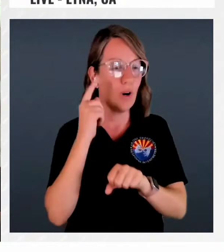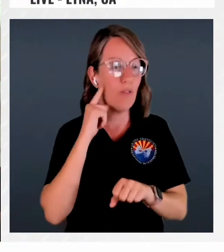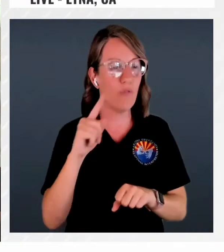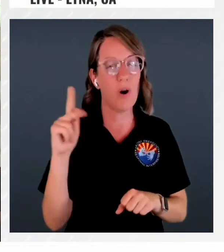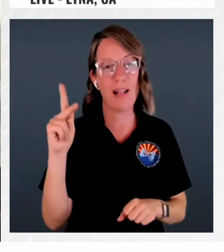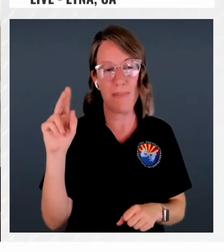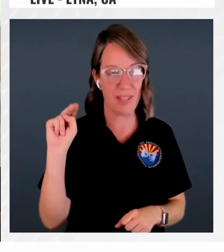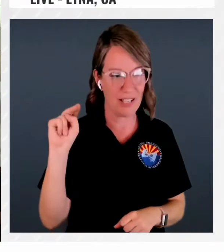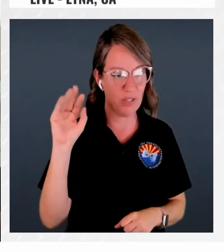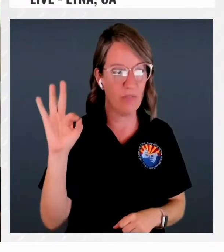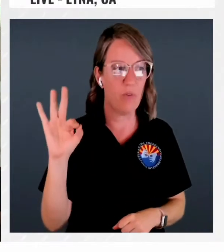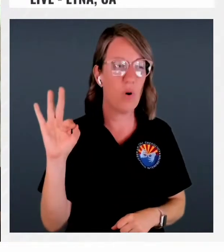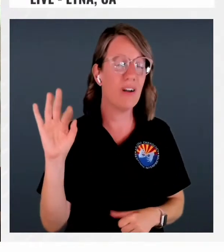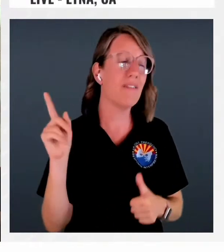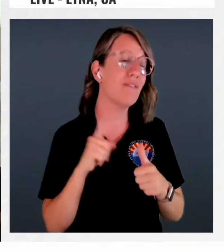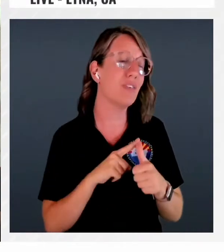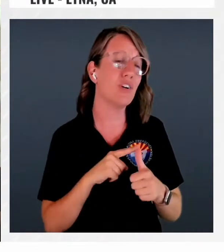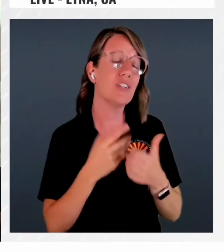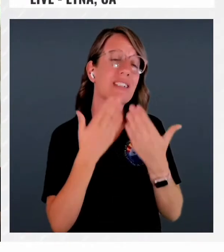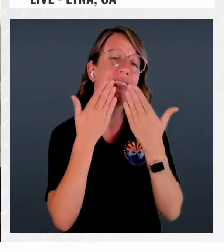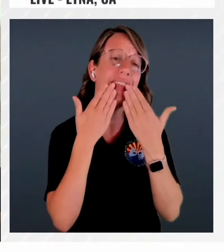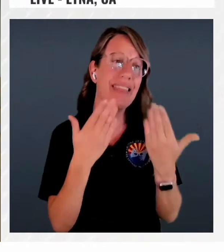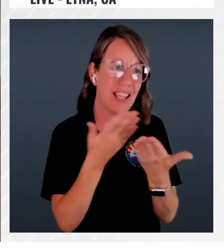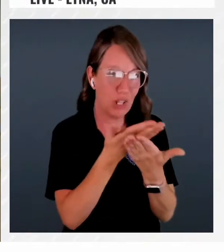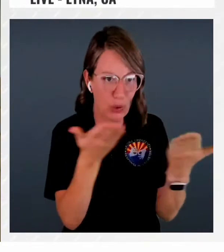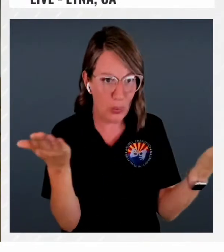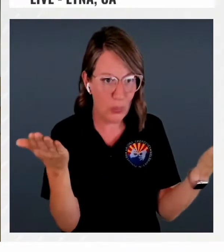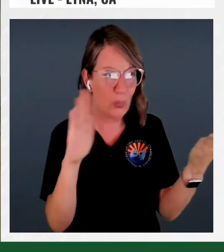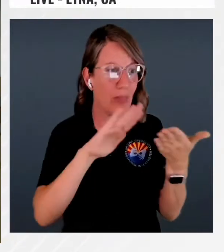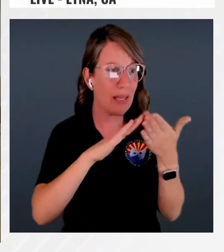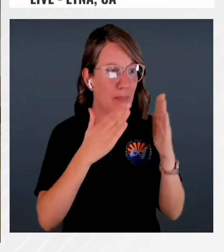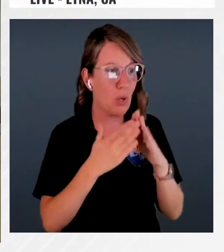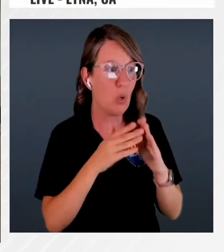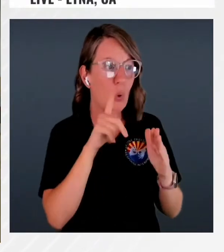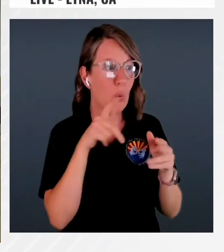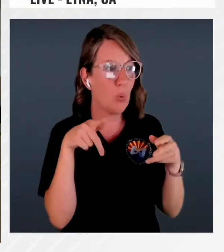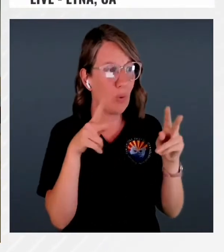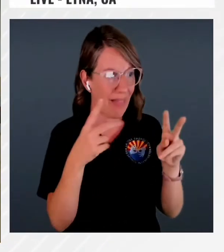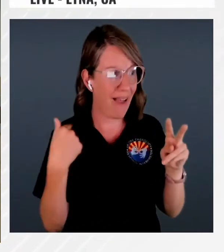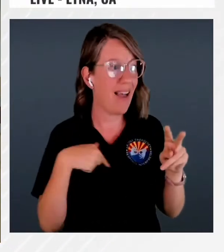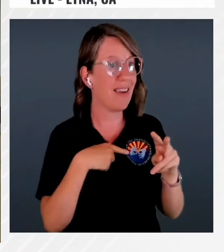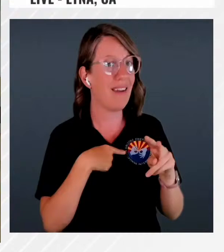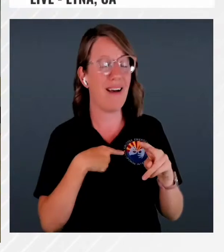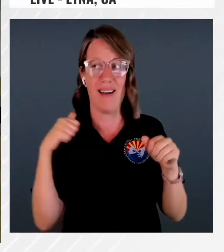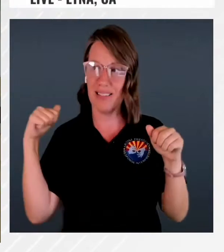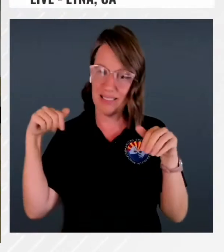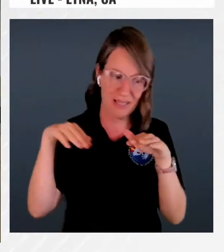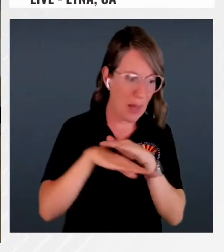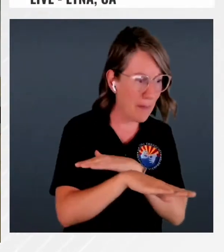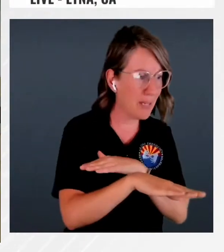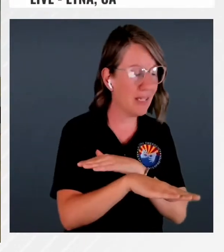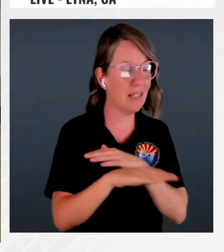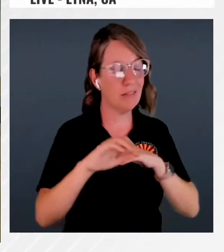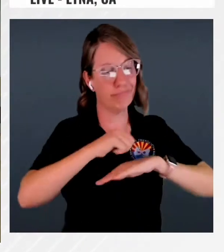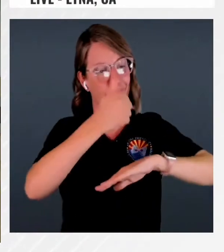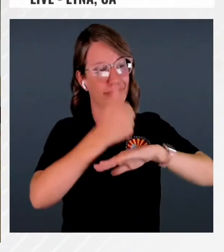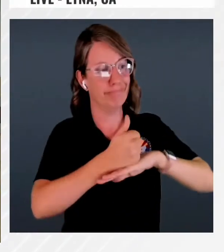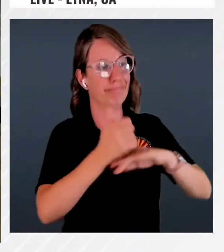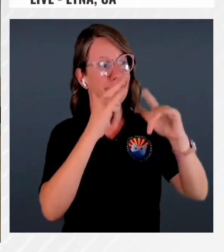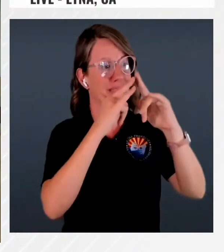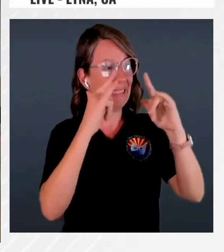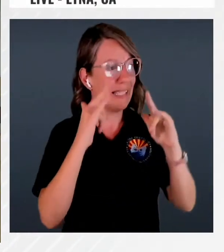to the communities that have allowed us to be in this space for our emergency responders. I know these last 12 days have just been